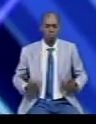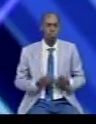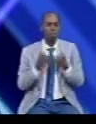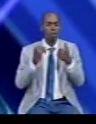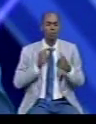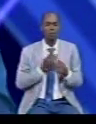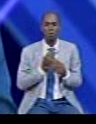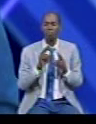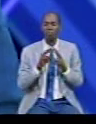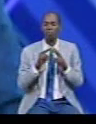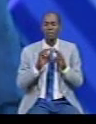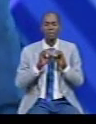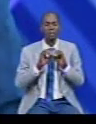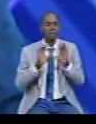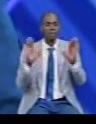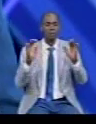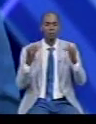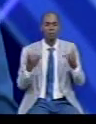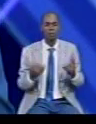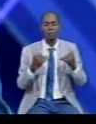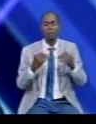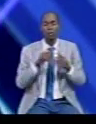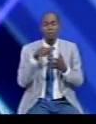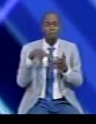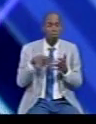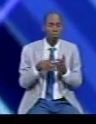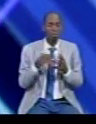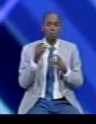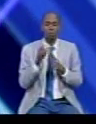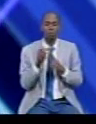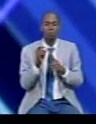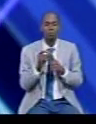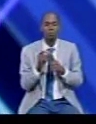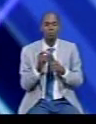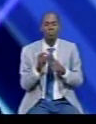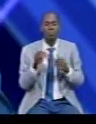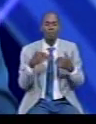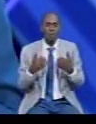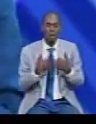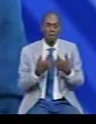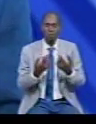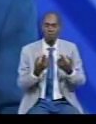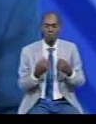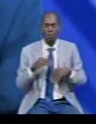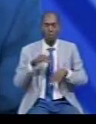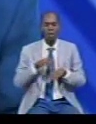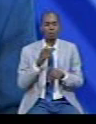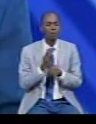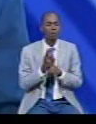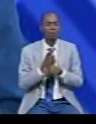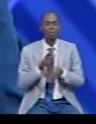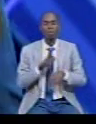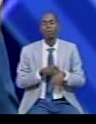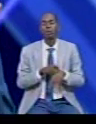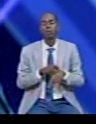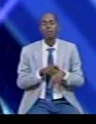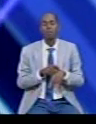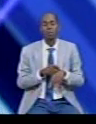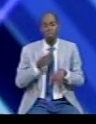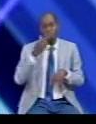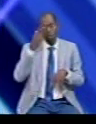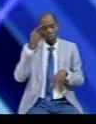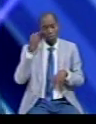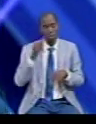very clearly. This message has come at the right time. If there's any time we